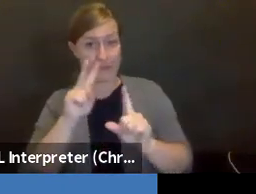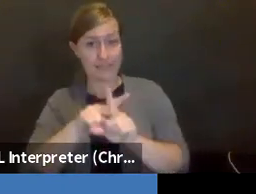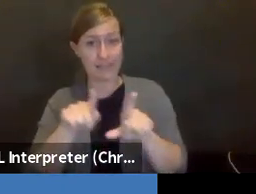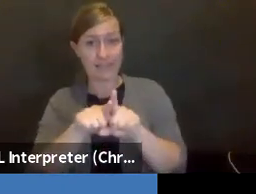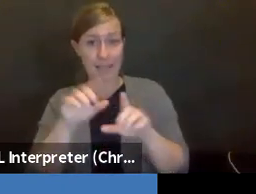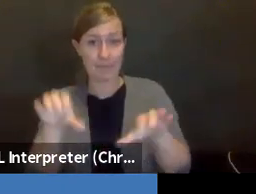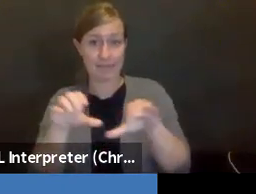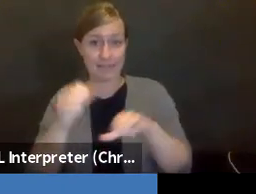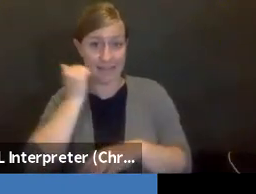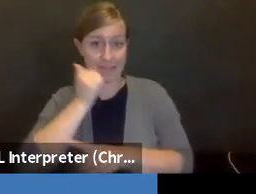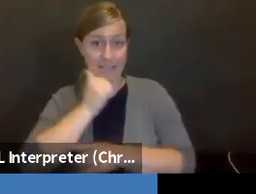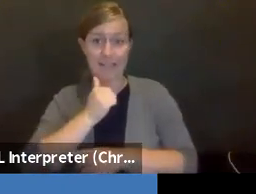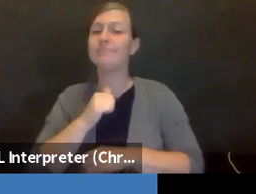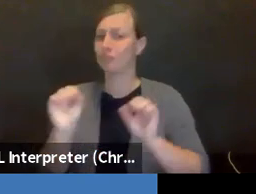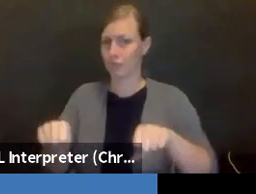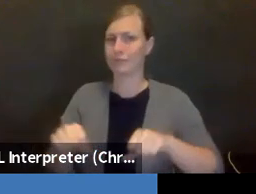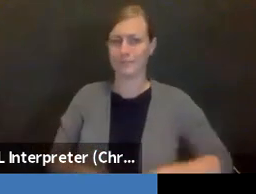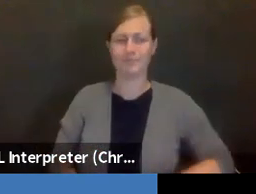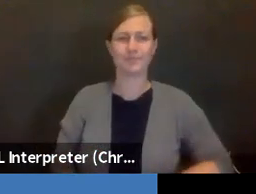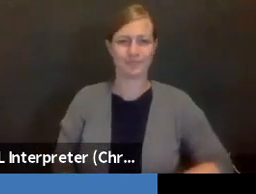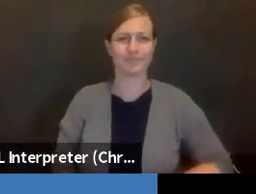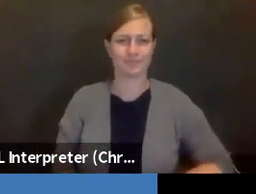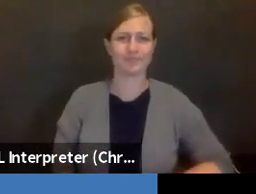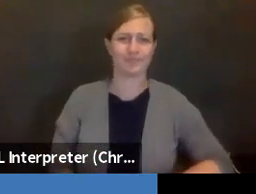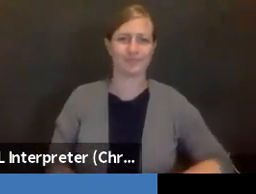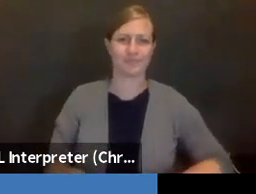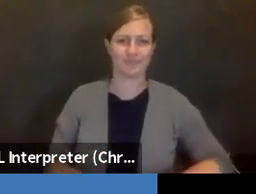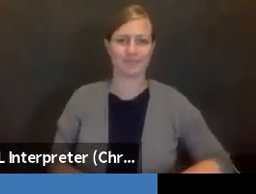day? You could. And we'll talk about that as well.